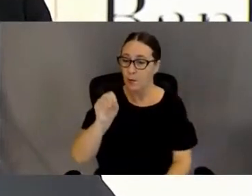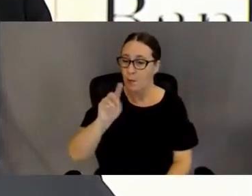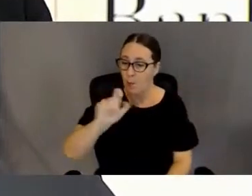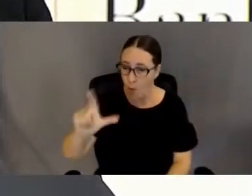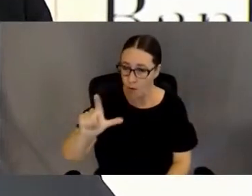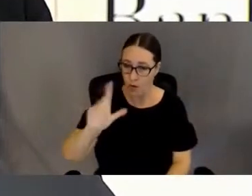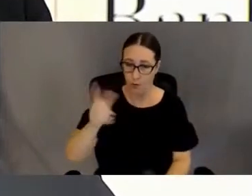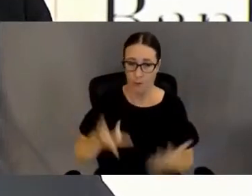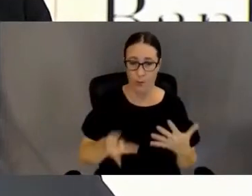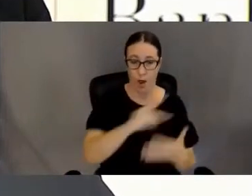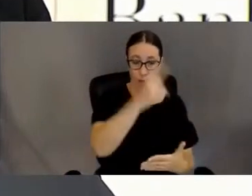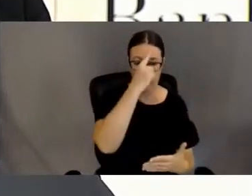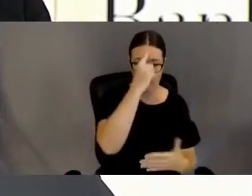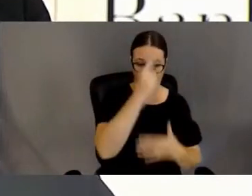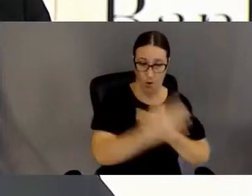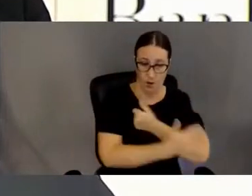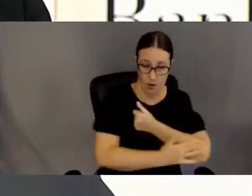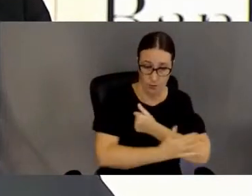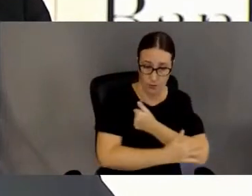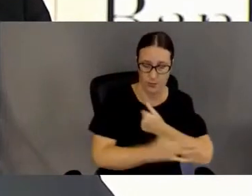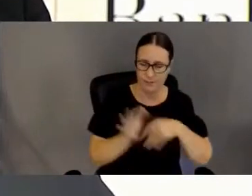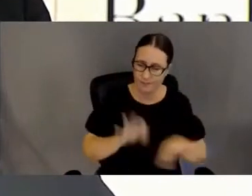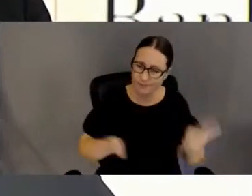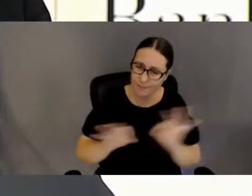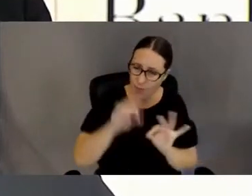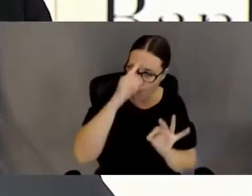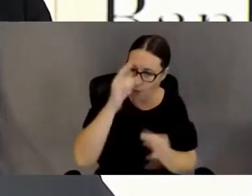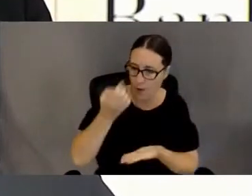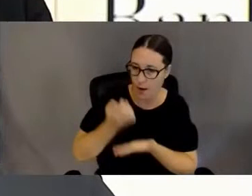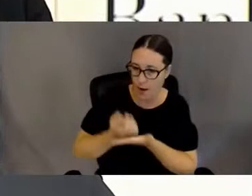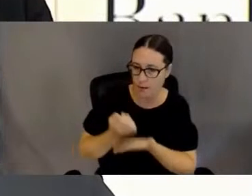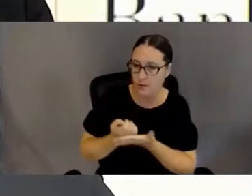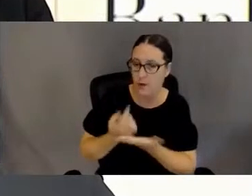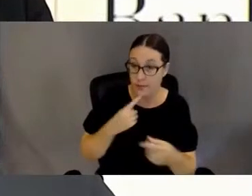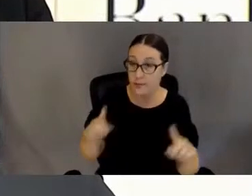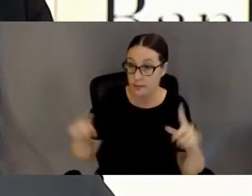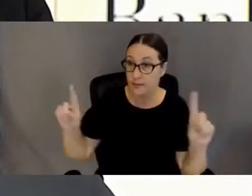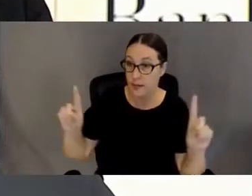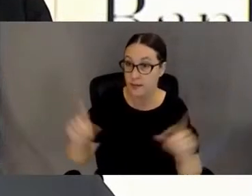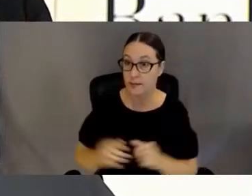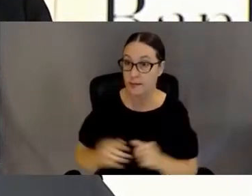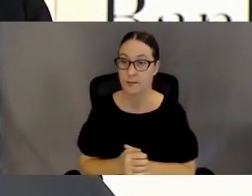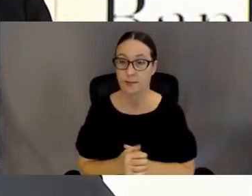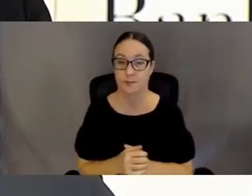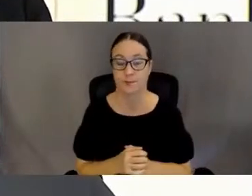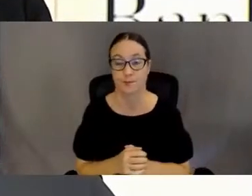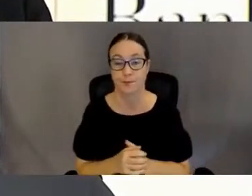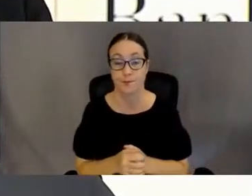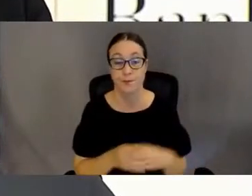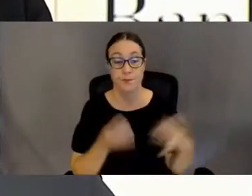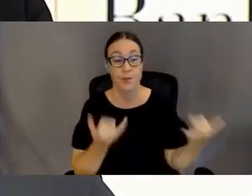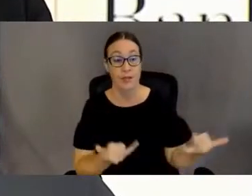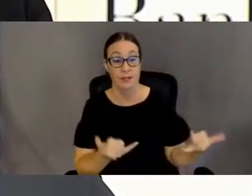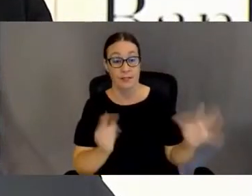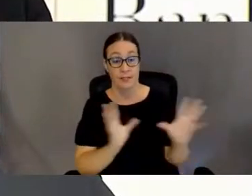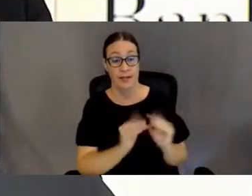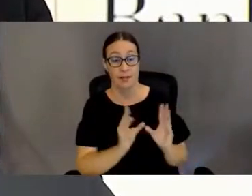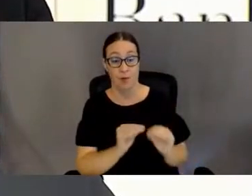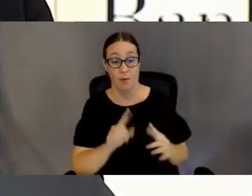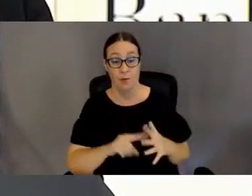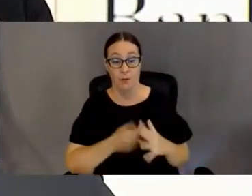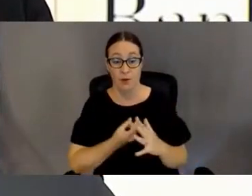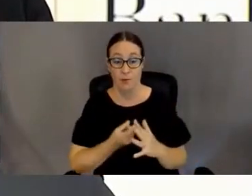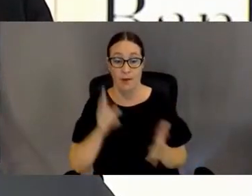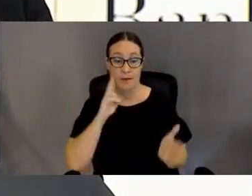country, it is also critical to our economic success. Today's forum, launched by Secretary Jack